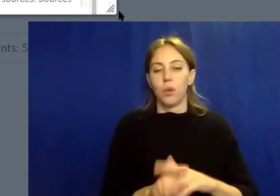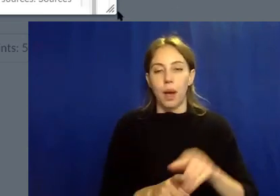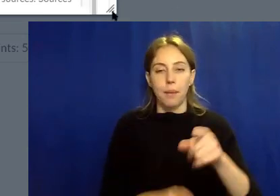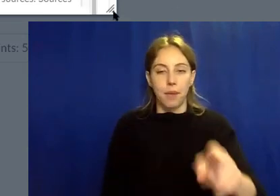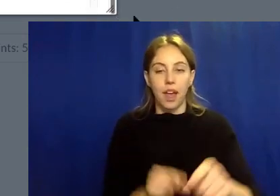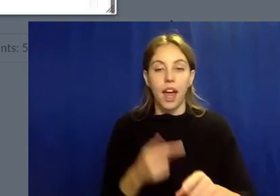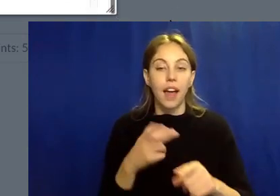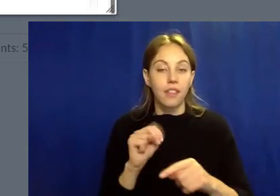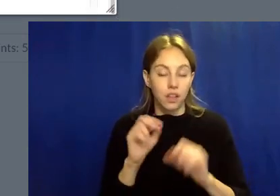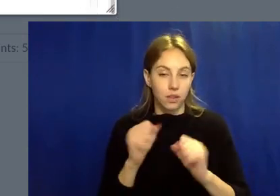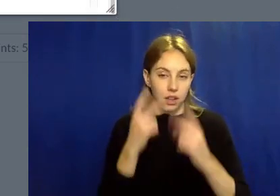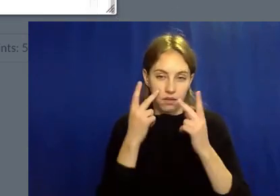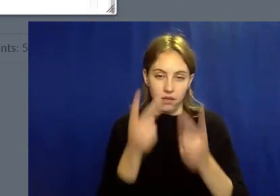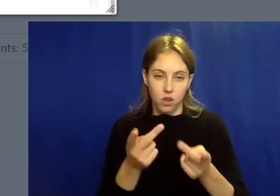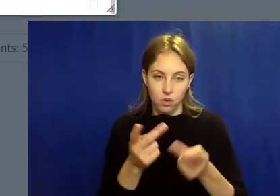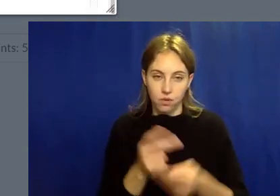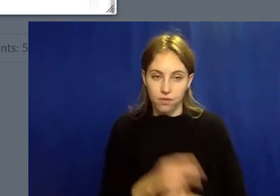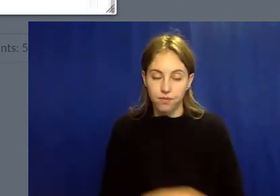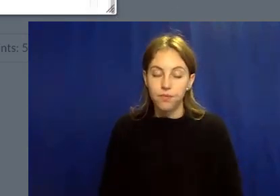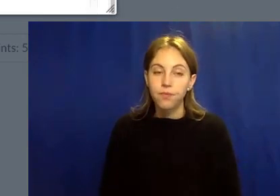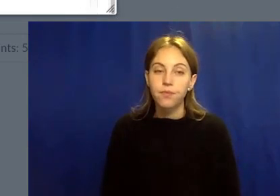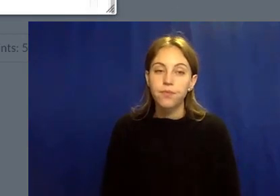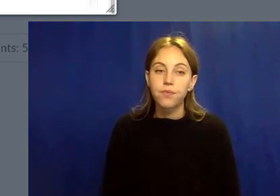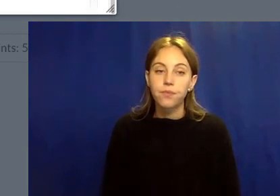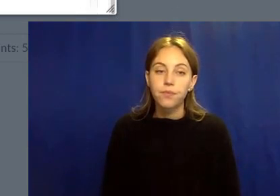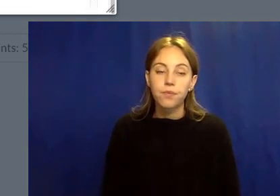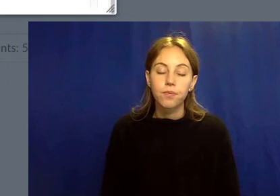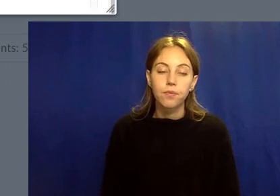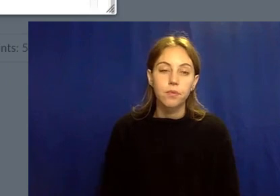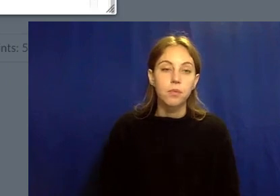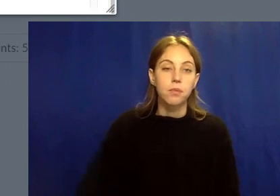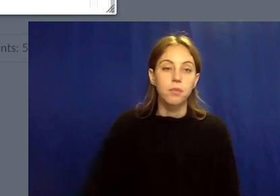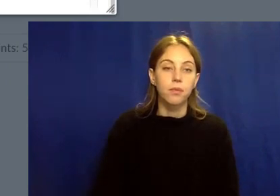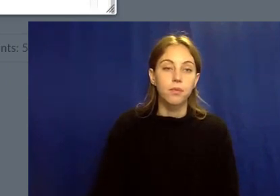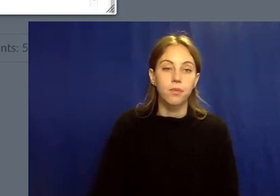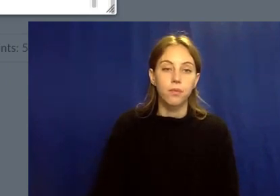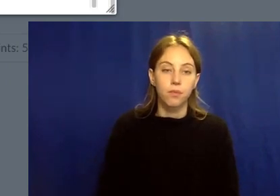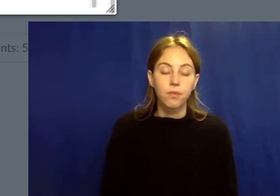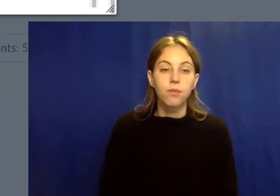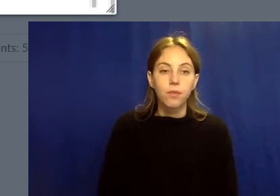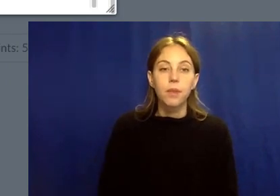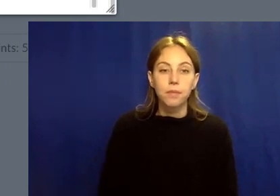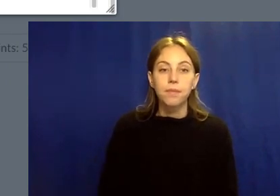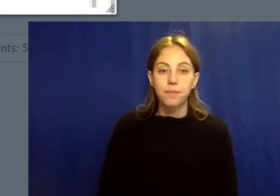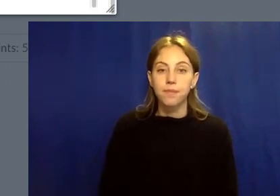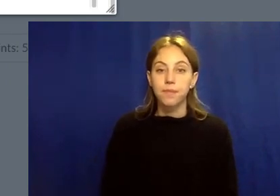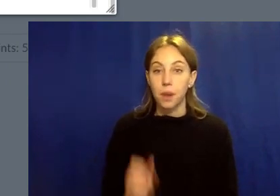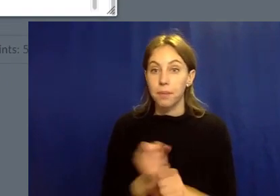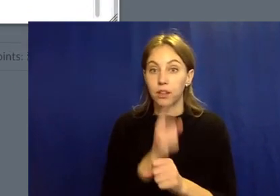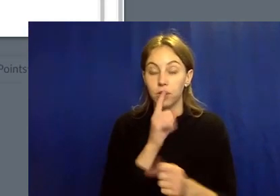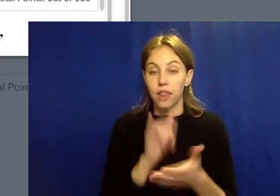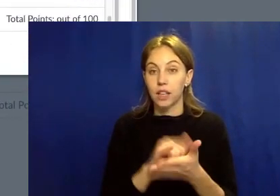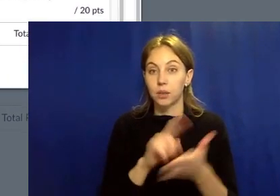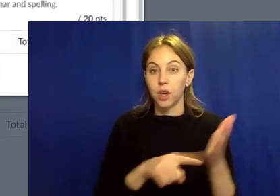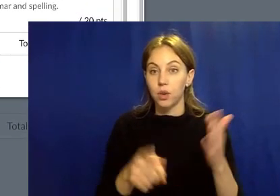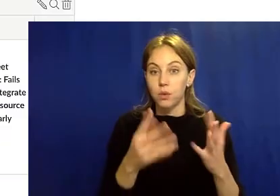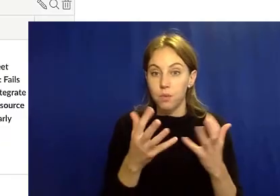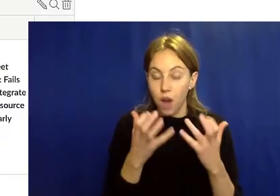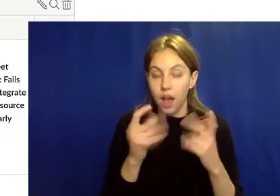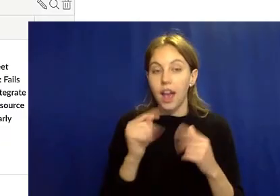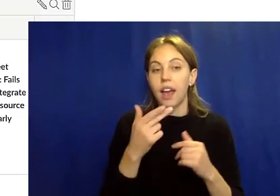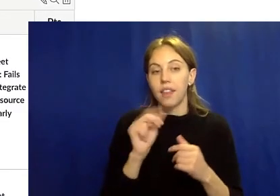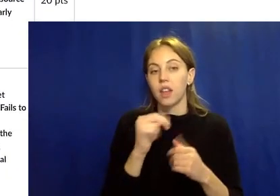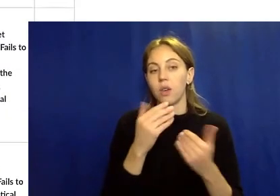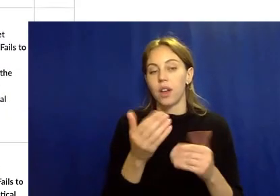can review it. When you click on it here, you can take a look at it, make sure that's the one you want, and then say use this